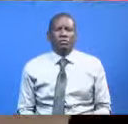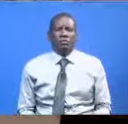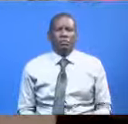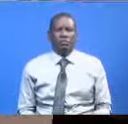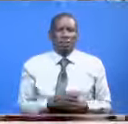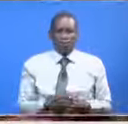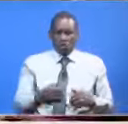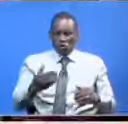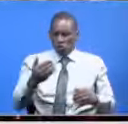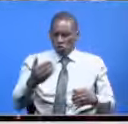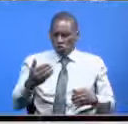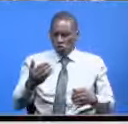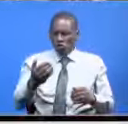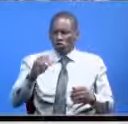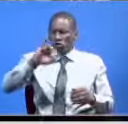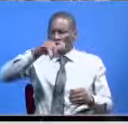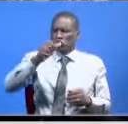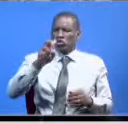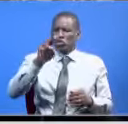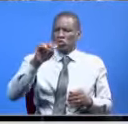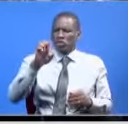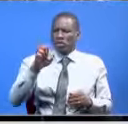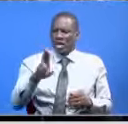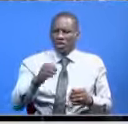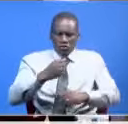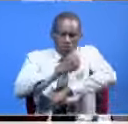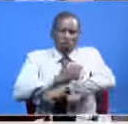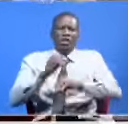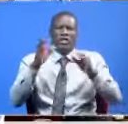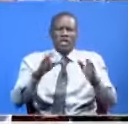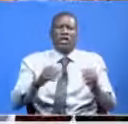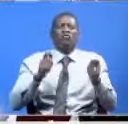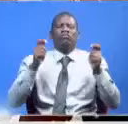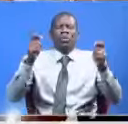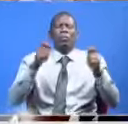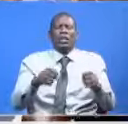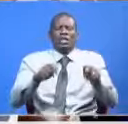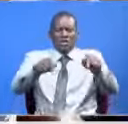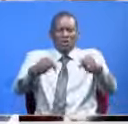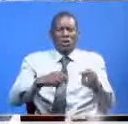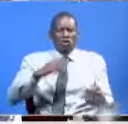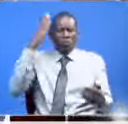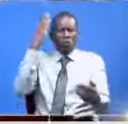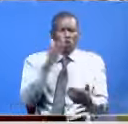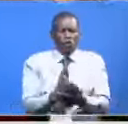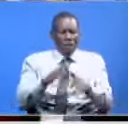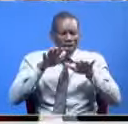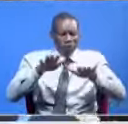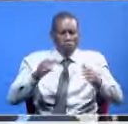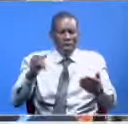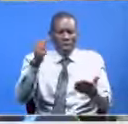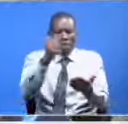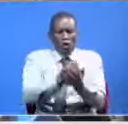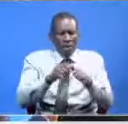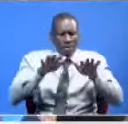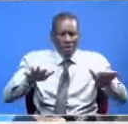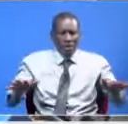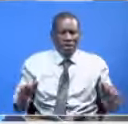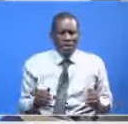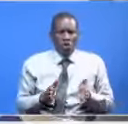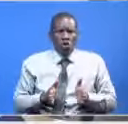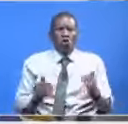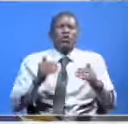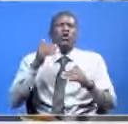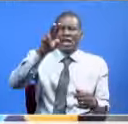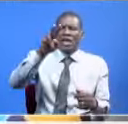The second teachers marched in the streets demanding confirmation on permanent terms of employment. Guasharia